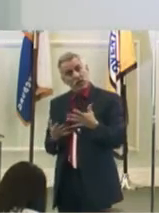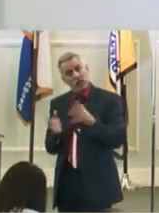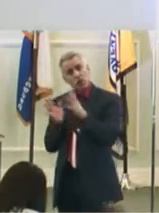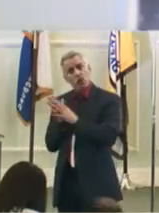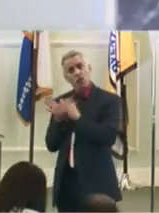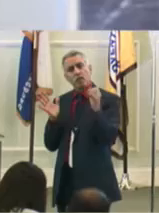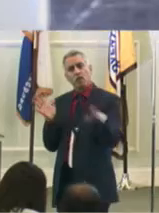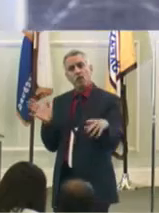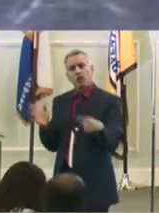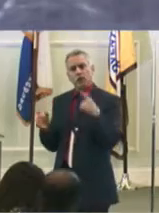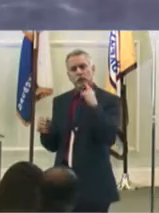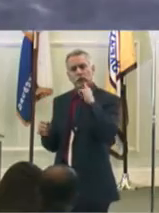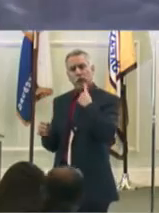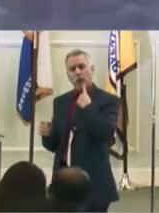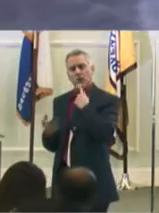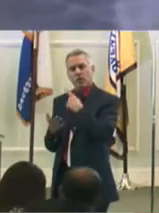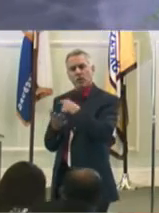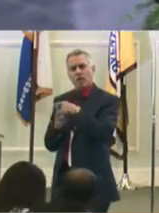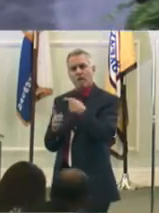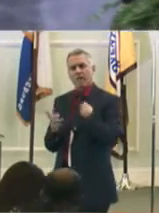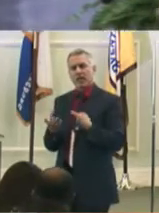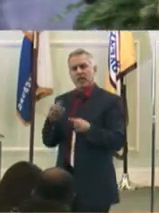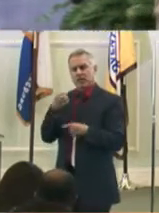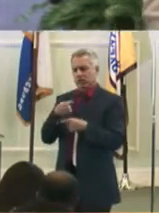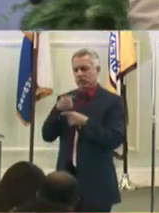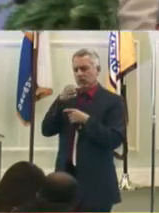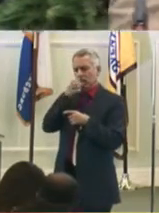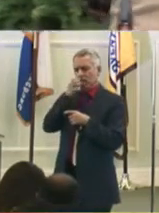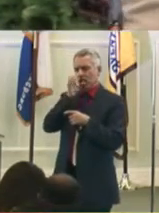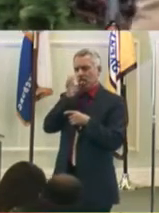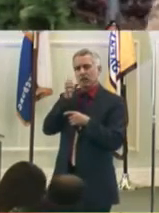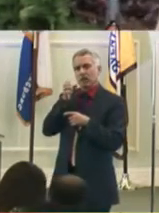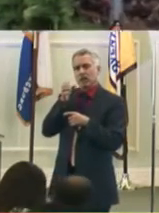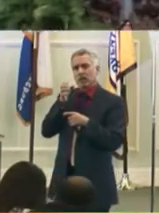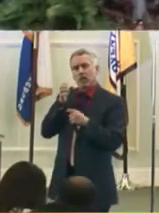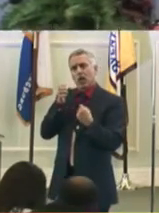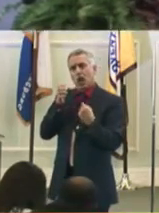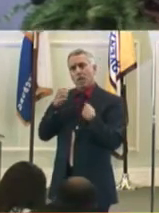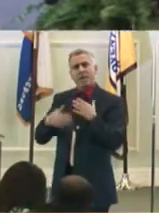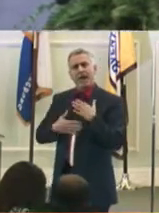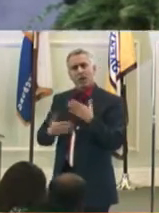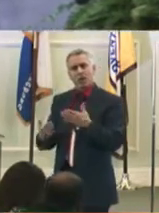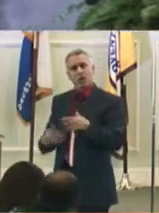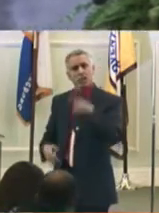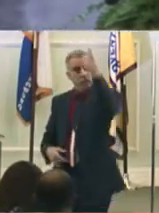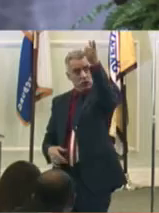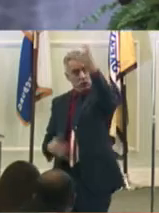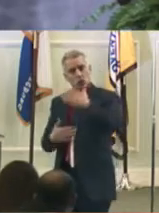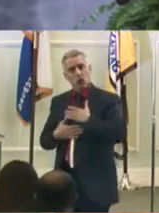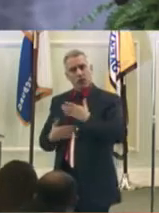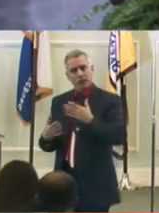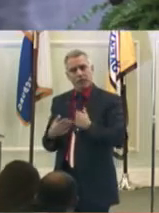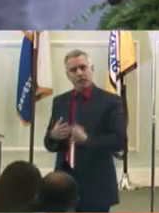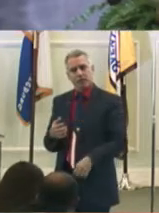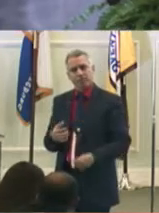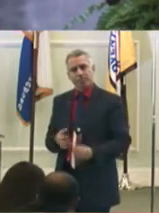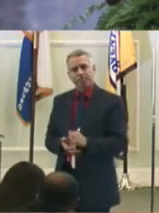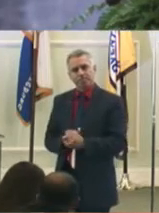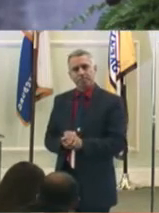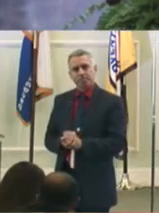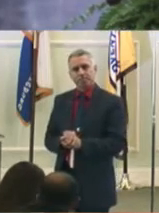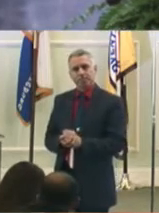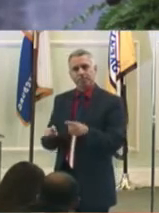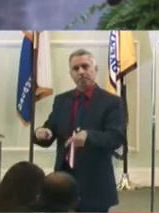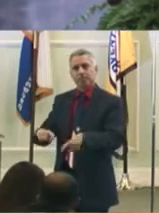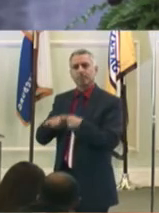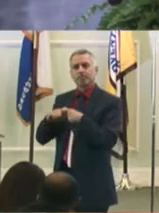this cup from me. Nevertheless, not my will, but thine be done. I want to hold our thoughts there for a